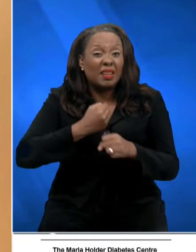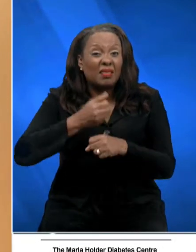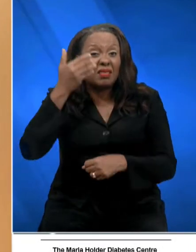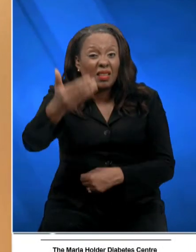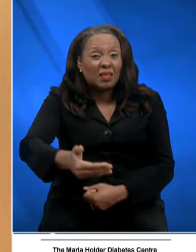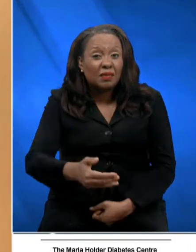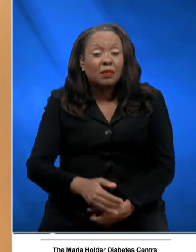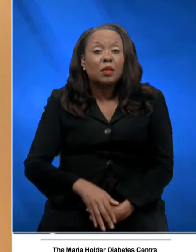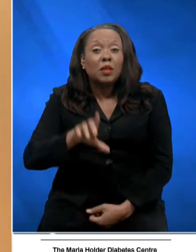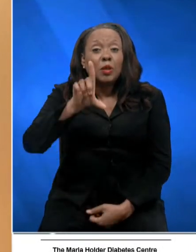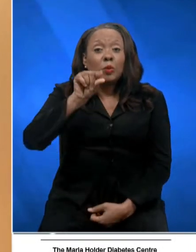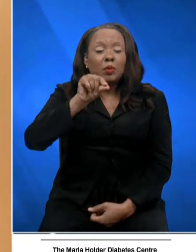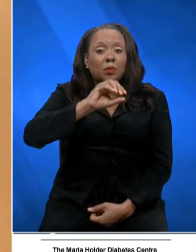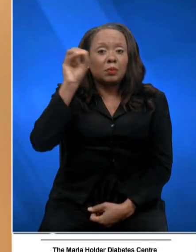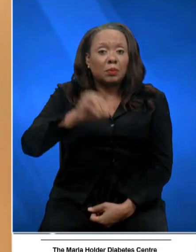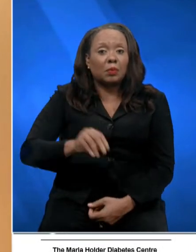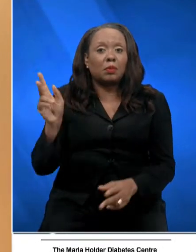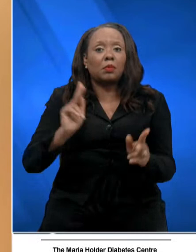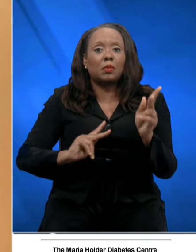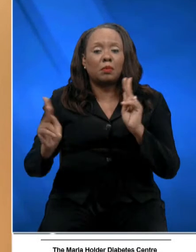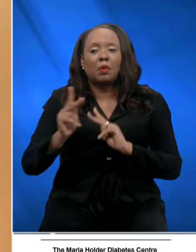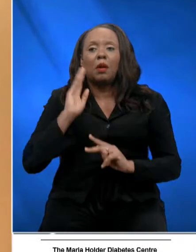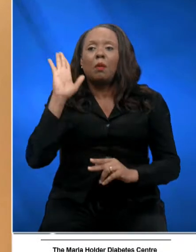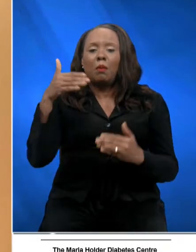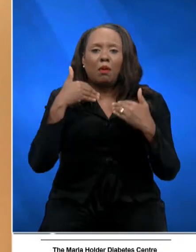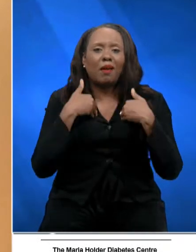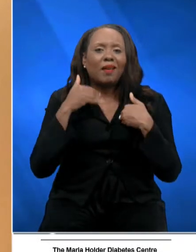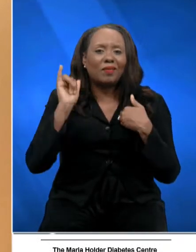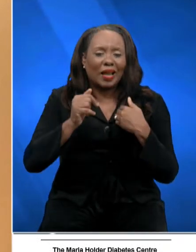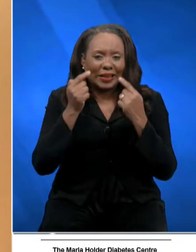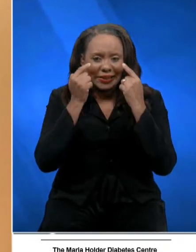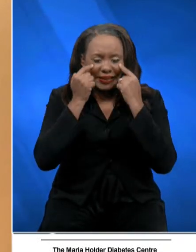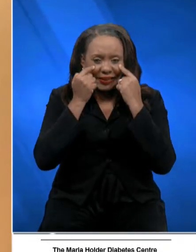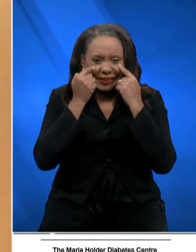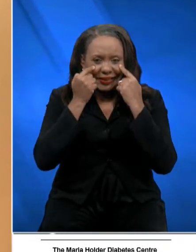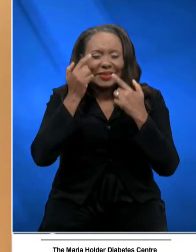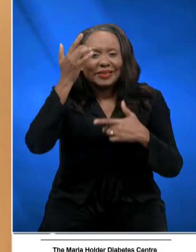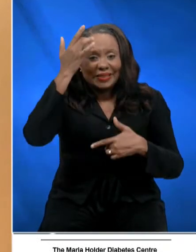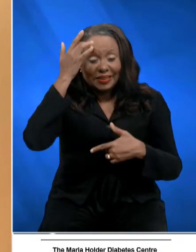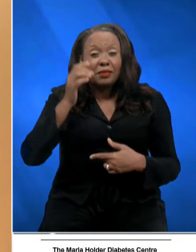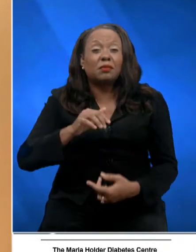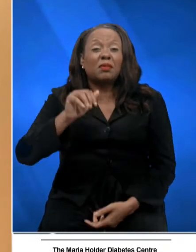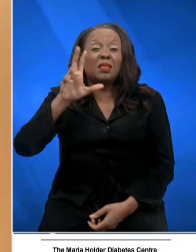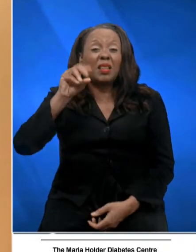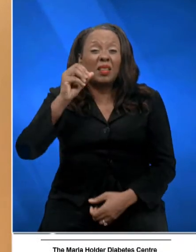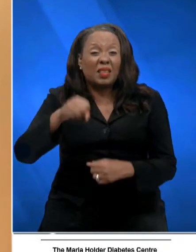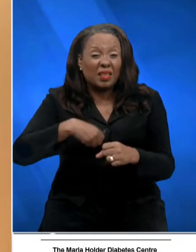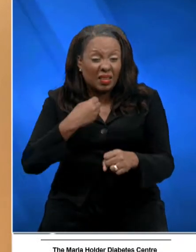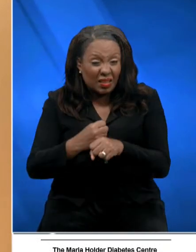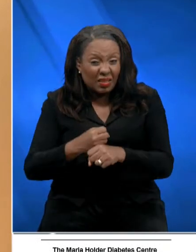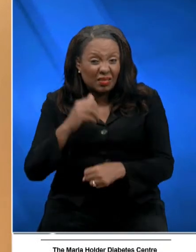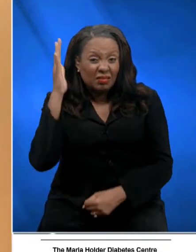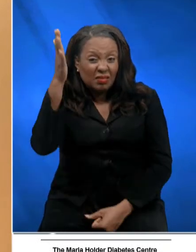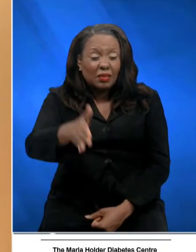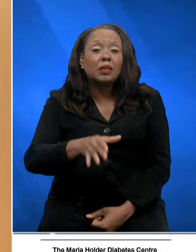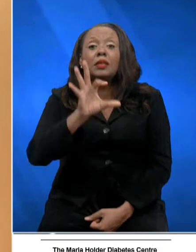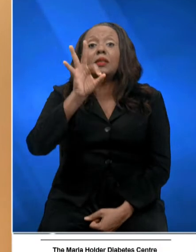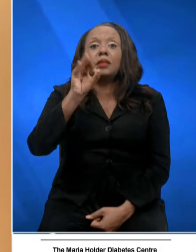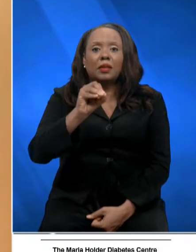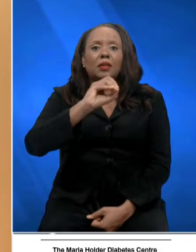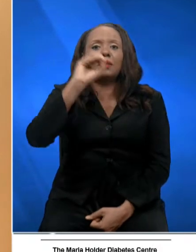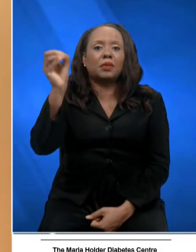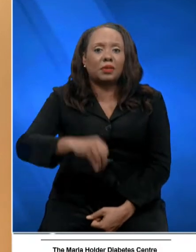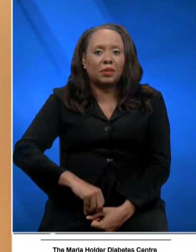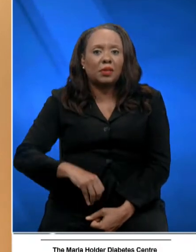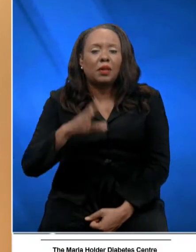will have a form of diabetic retinopathy. And after 30 years, 90% of people will have